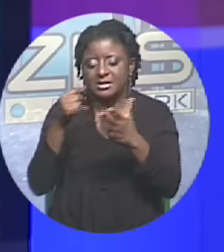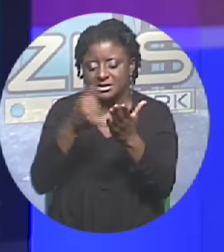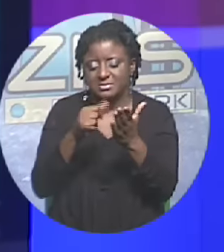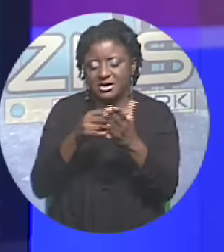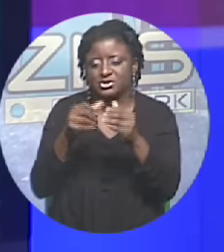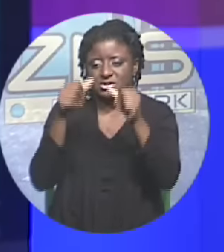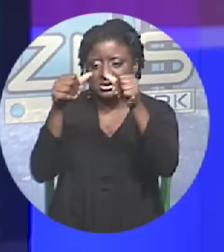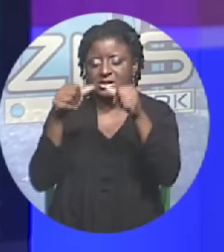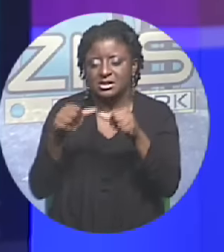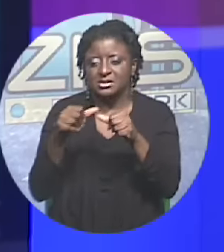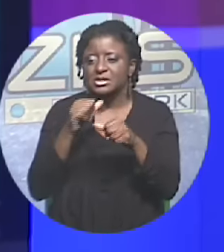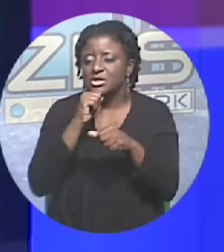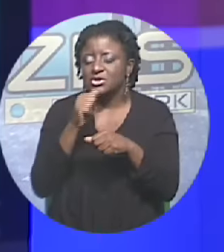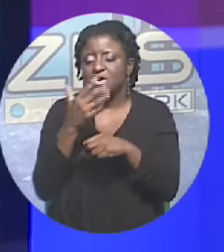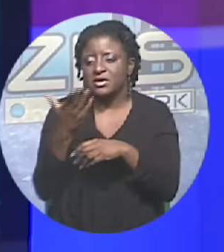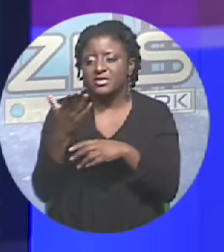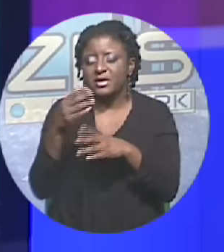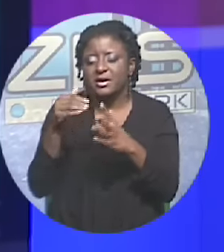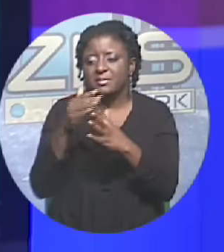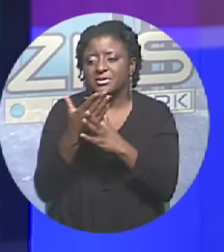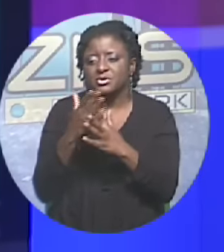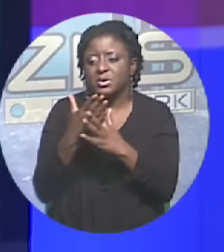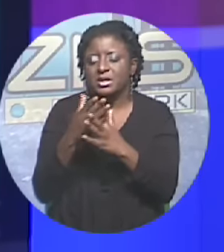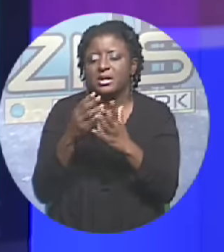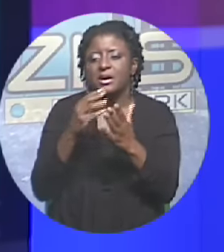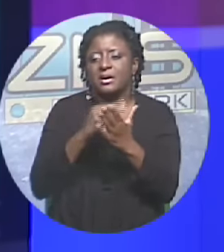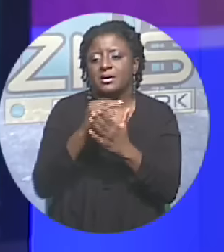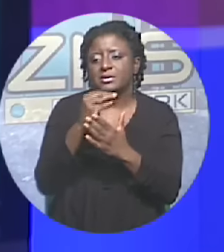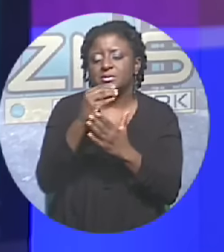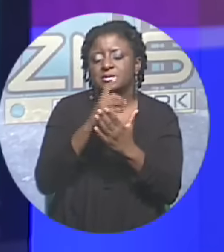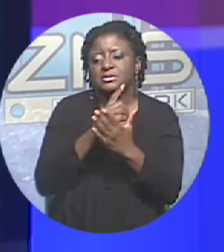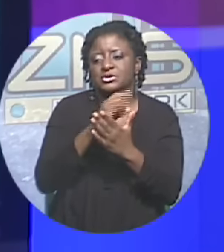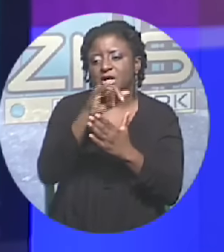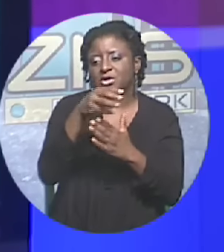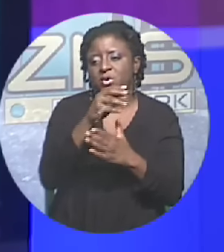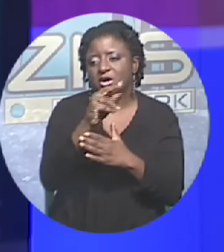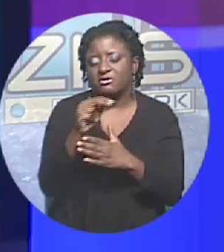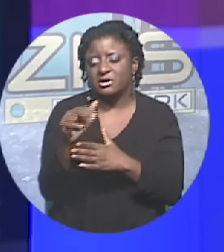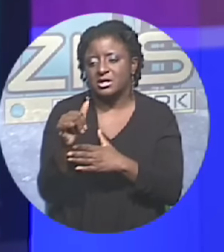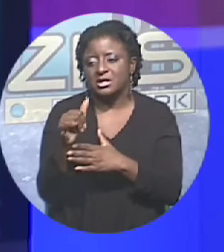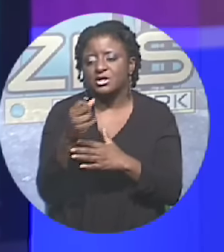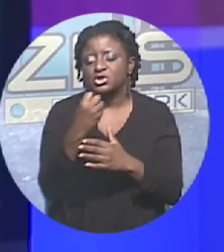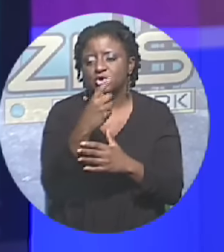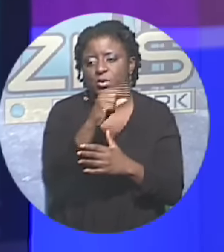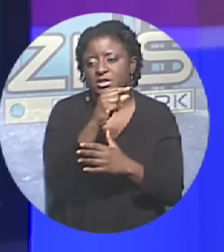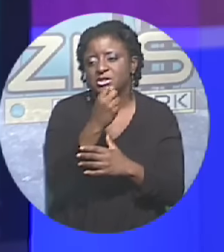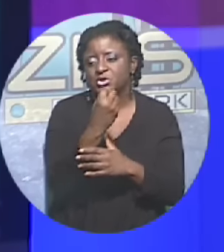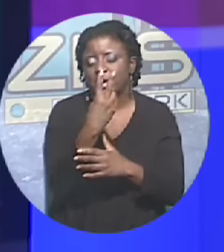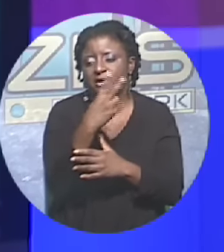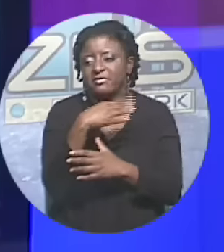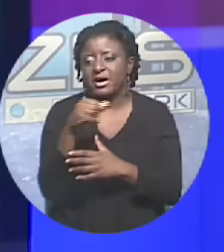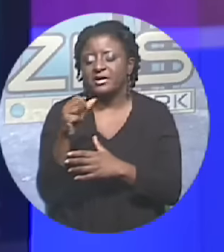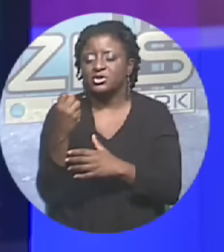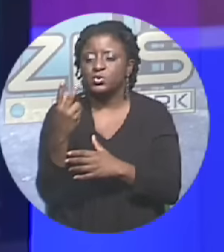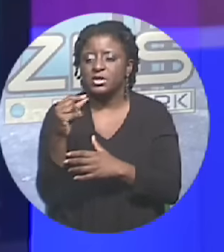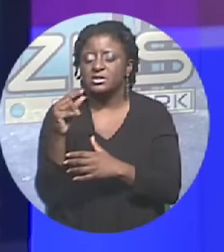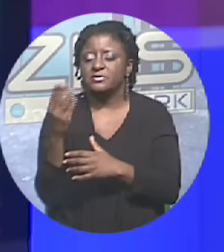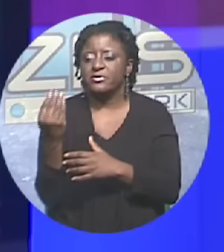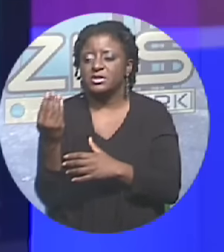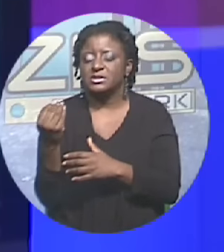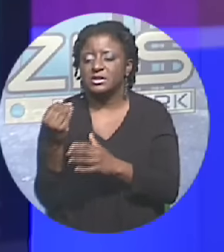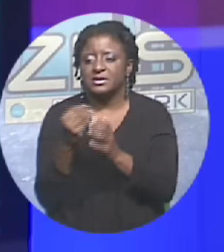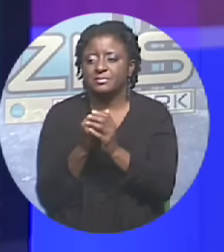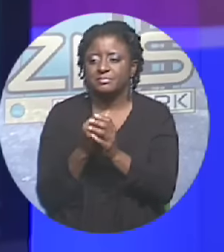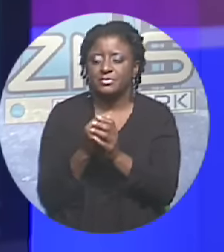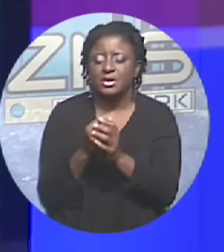2015. Transport Minister the Honorable Glenys Hanna-Martin says the department has a no-tolerance policy as it relates to